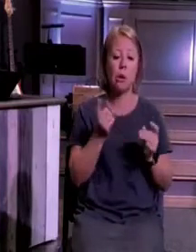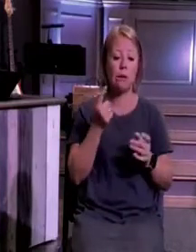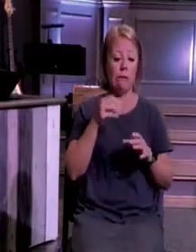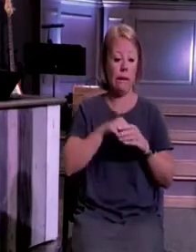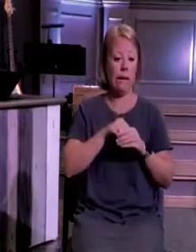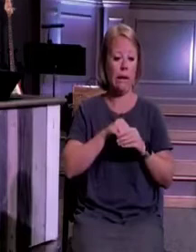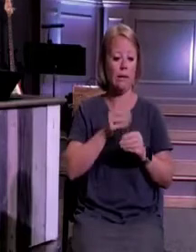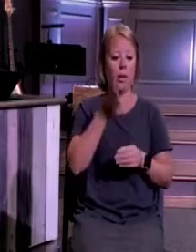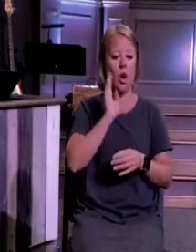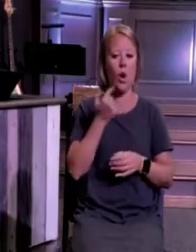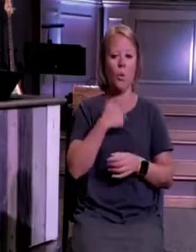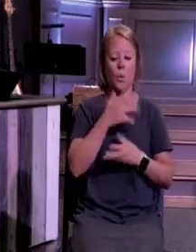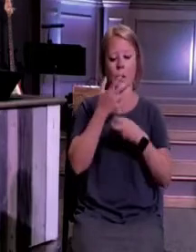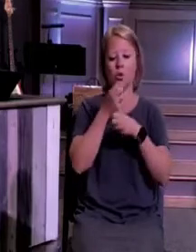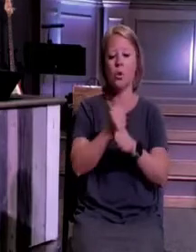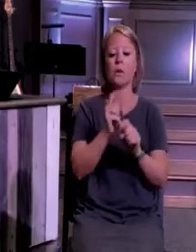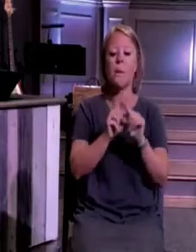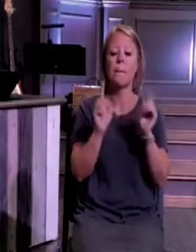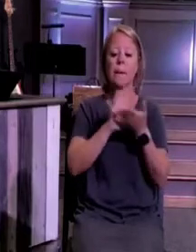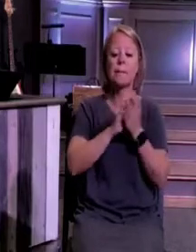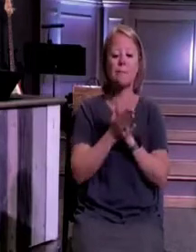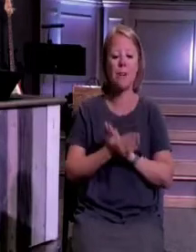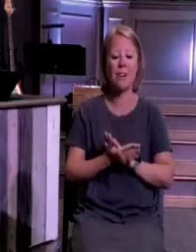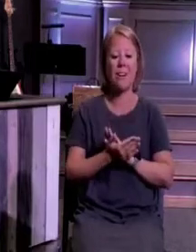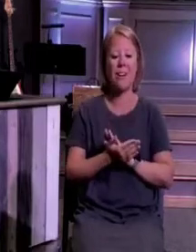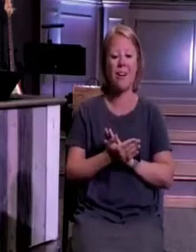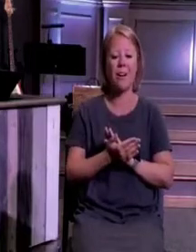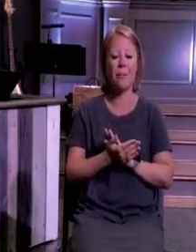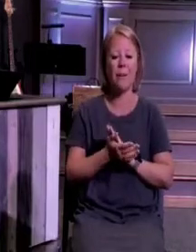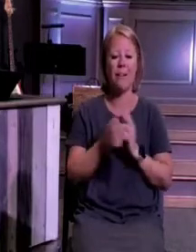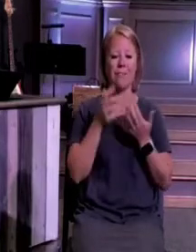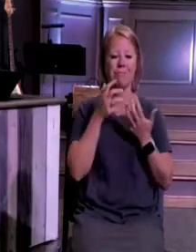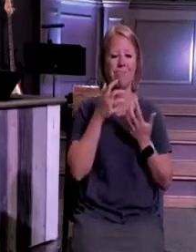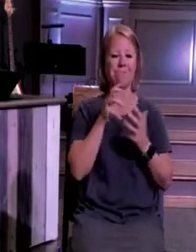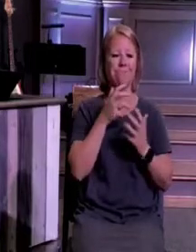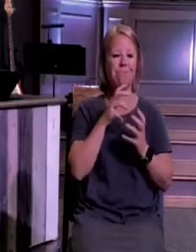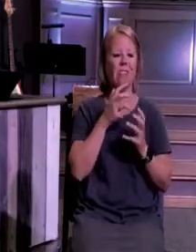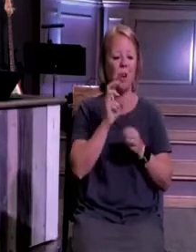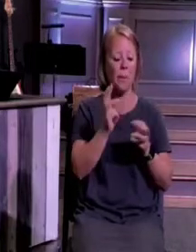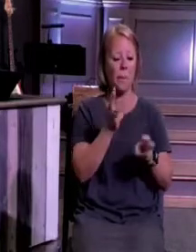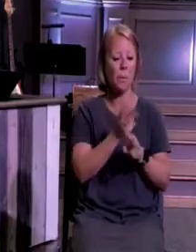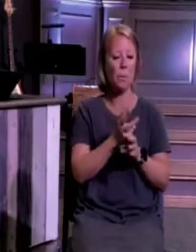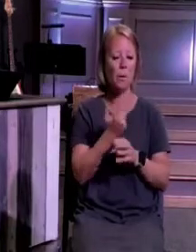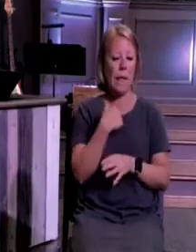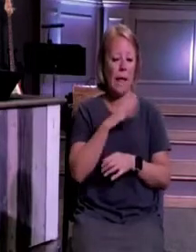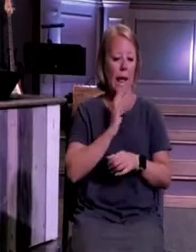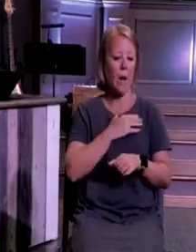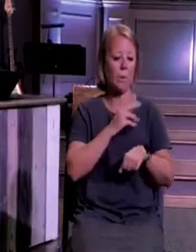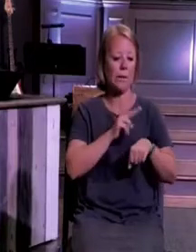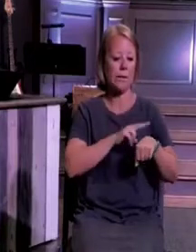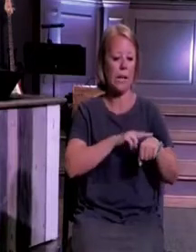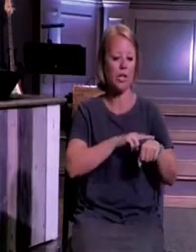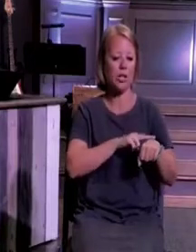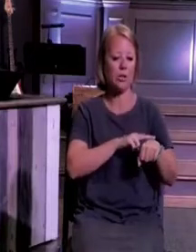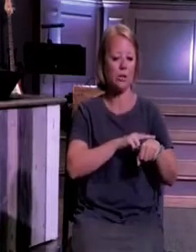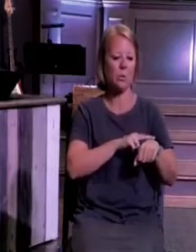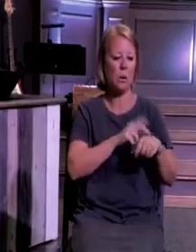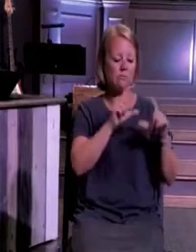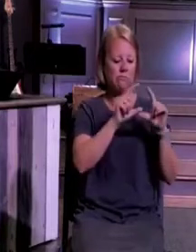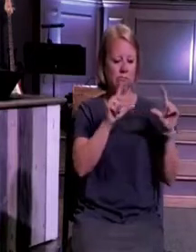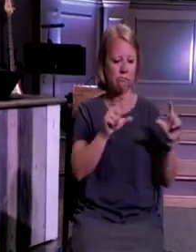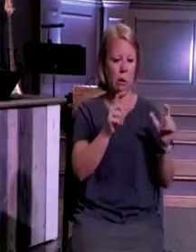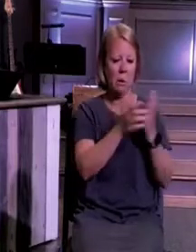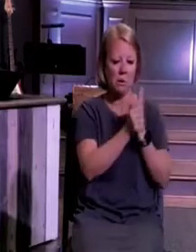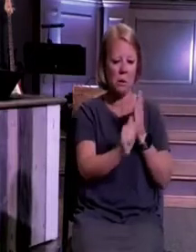it's almost become the laughing stock of the world that a nation would have that on their currency, but at the